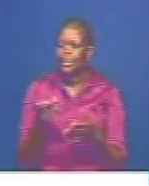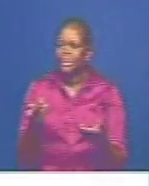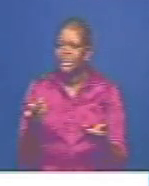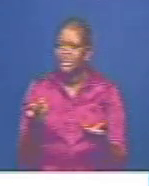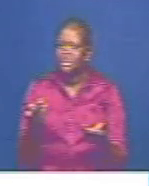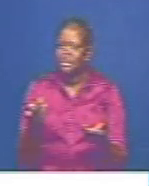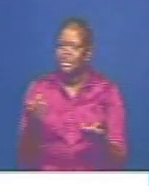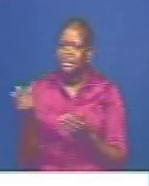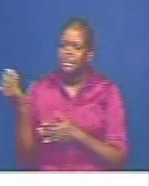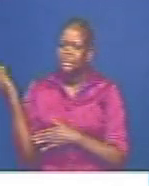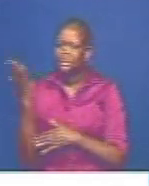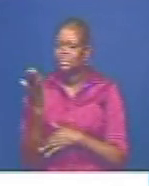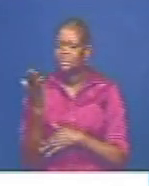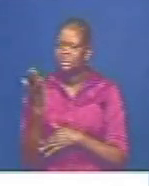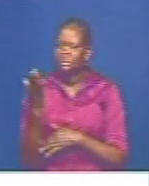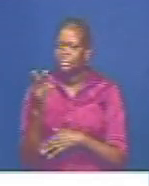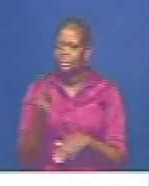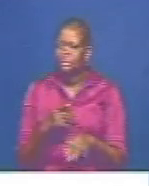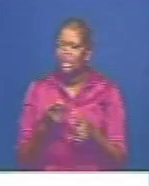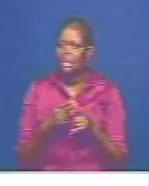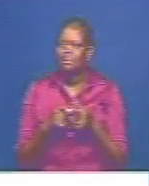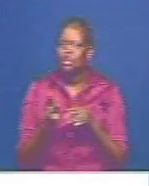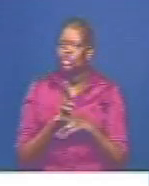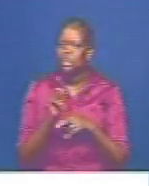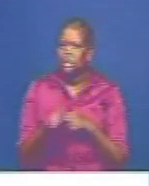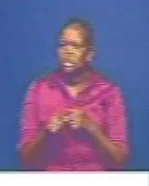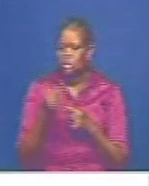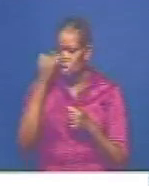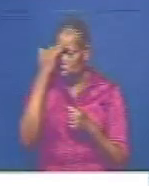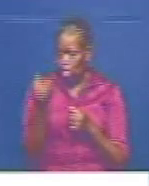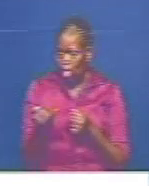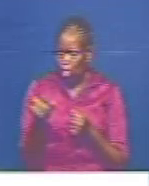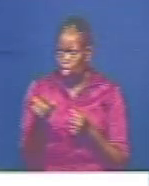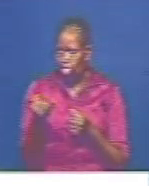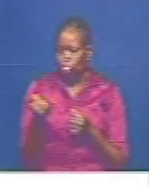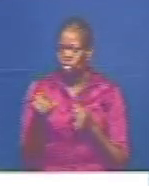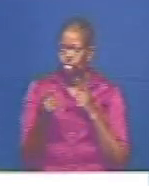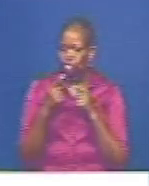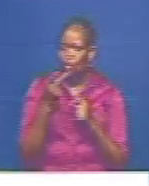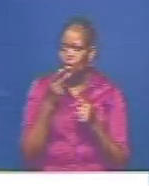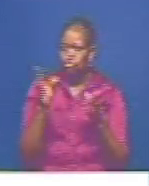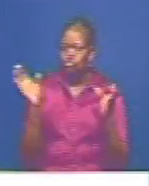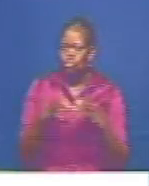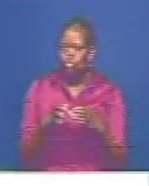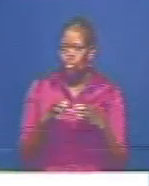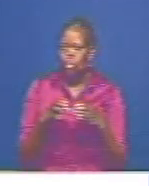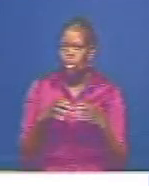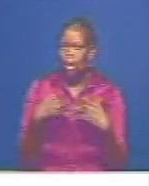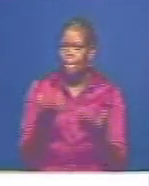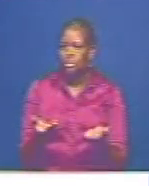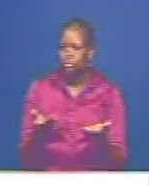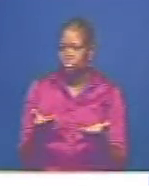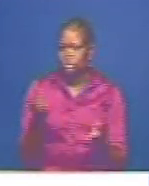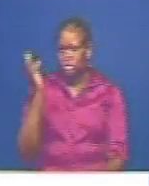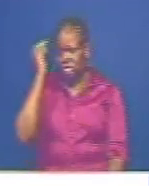your dialect to do poetry? Yeah, I actually use that dialect specifically to reach out to the Pokot community on mm-hmm. how they, on emphasis on